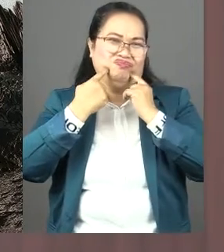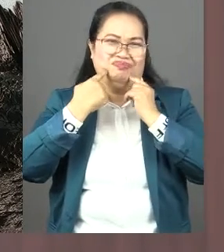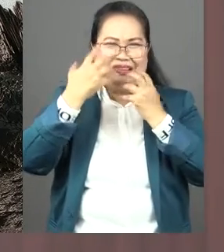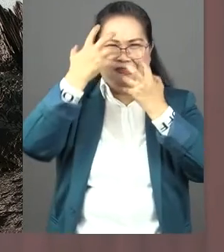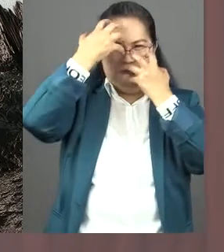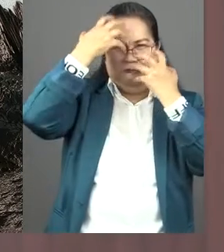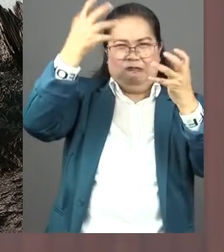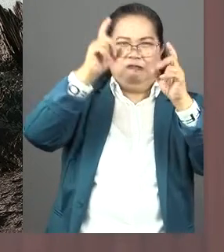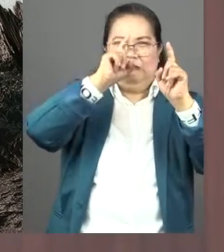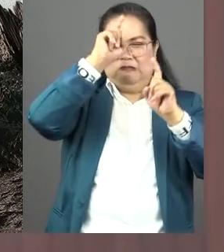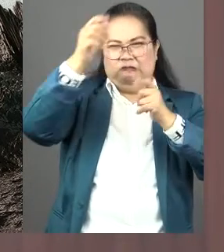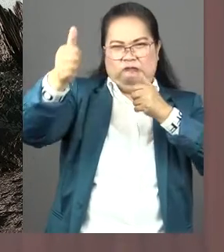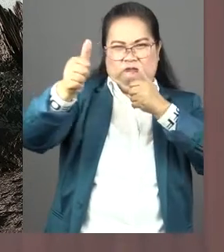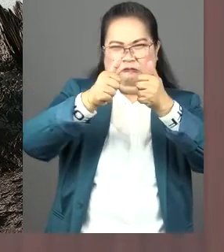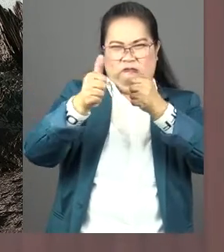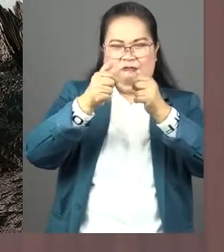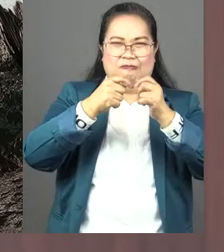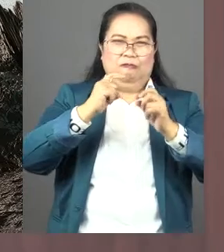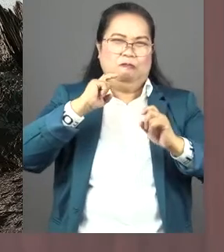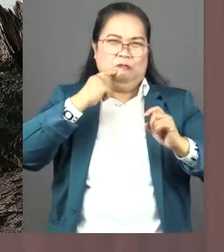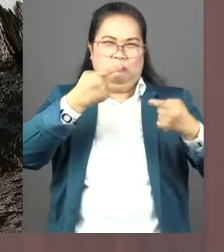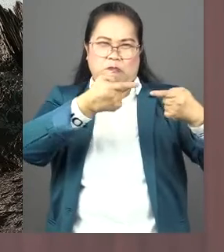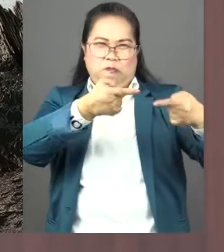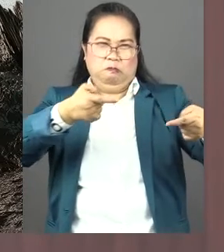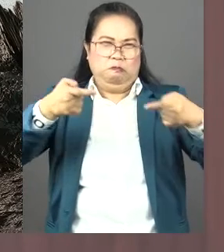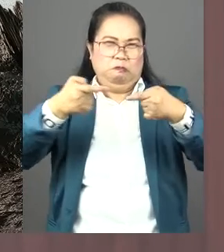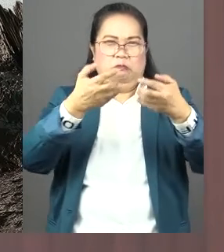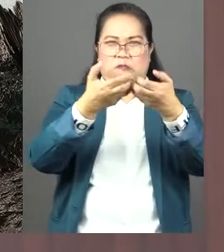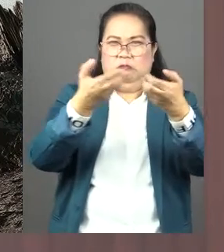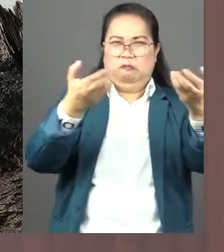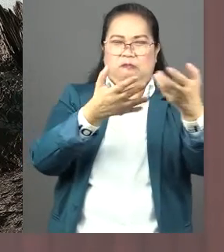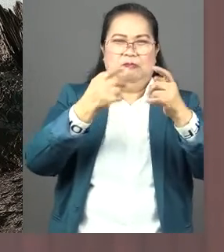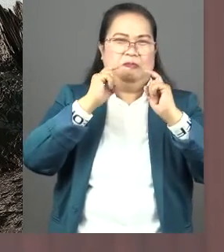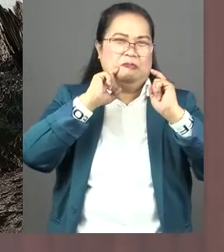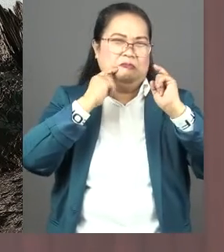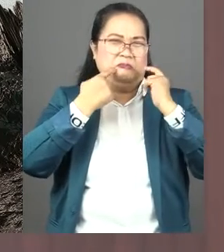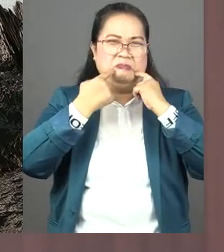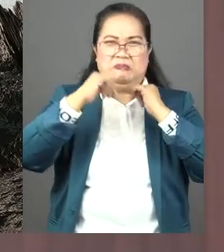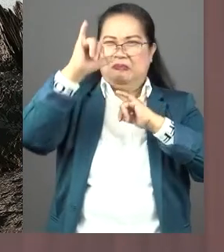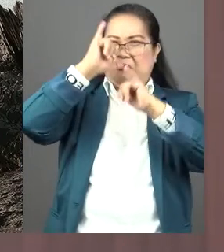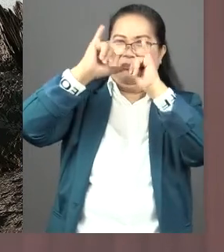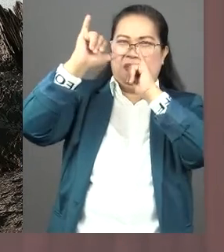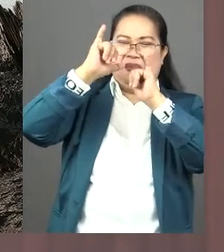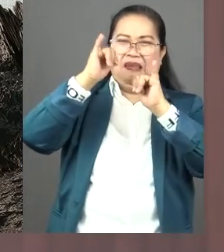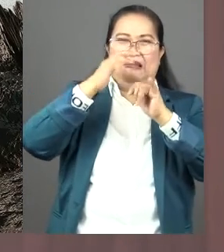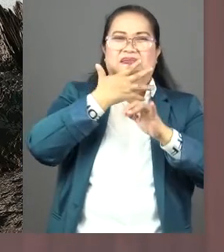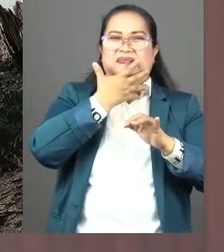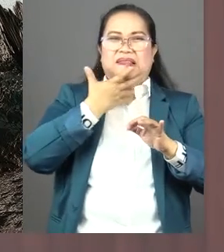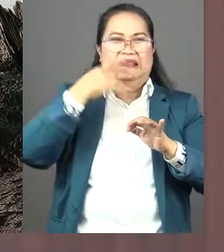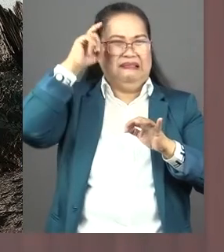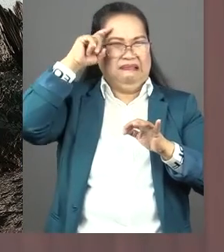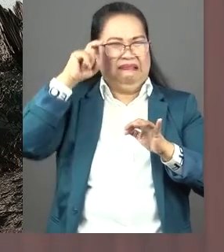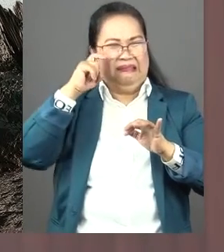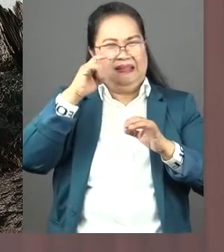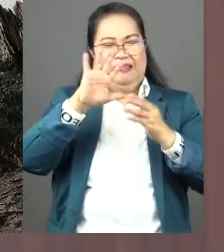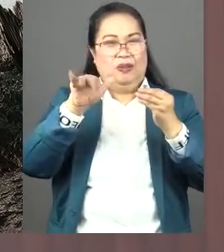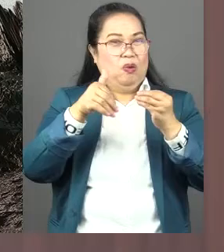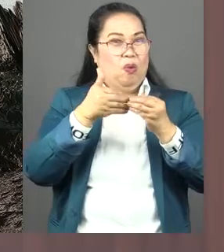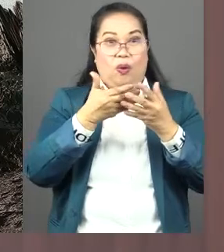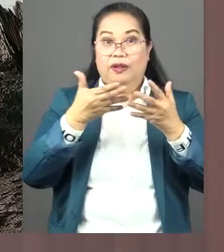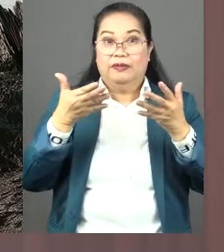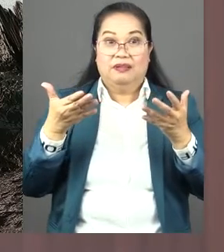anger, rivalries, dissensions, divisions, envy, drunkenness, orgies, and things like